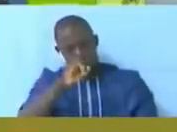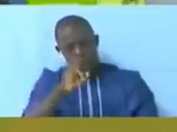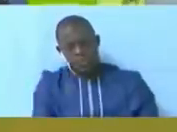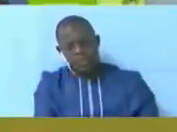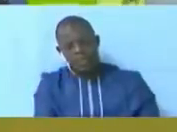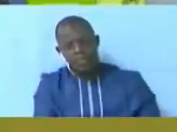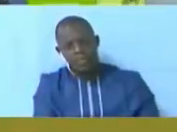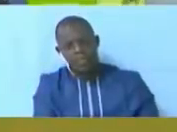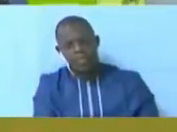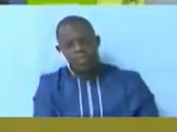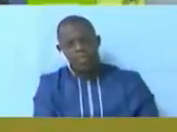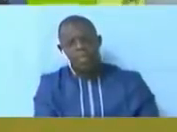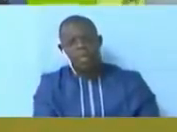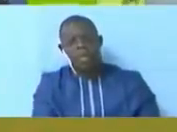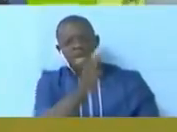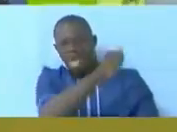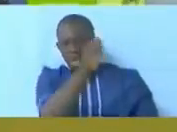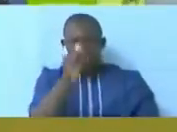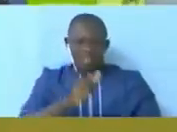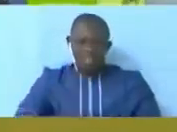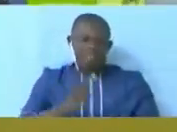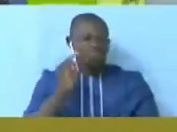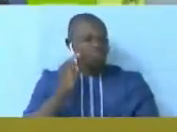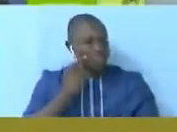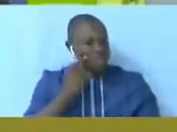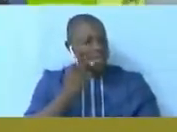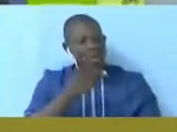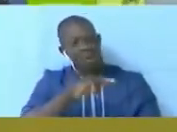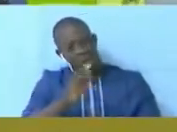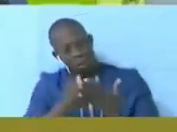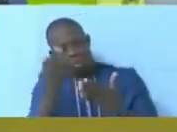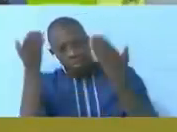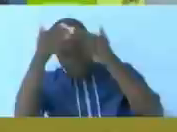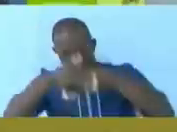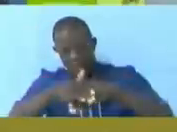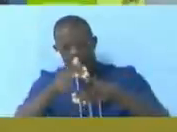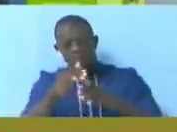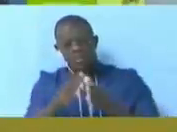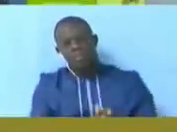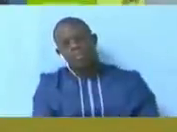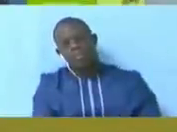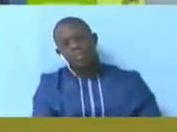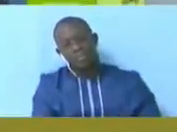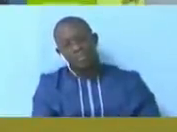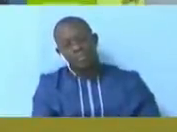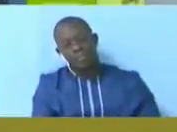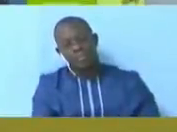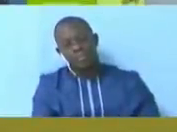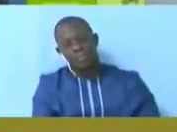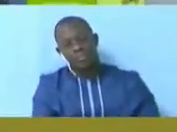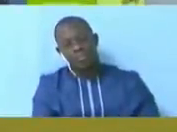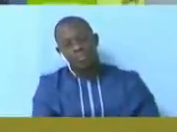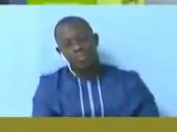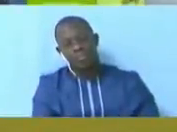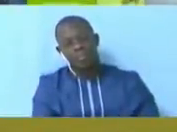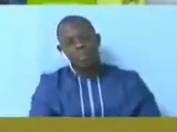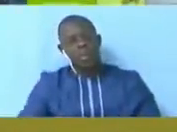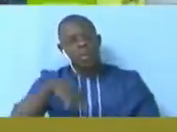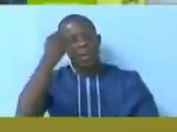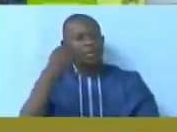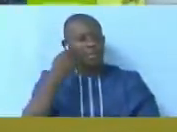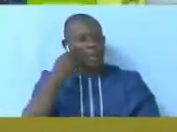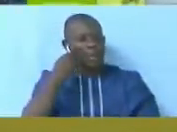nyimmolu soton nole at every time of the day or night tilo wato be suto wato be. So the following day I was sacked